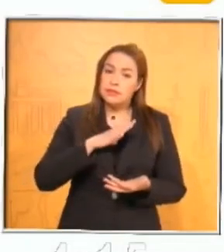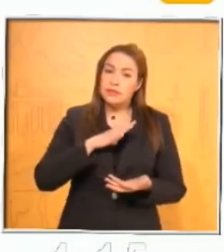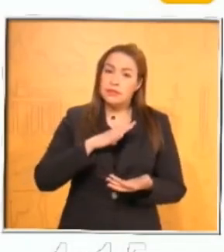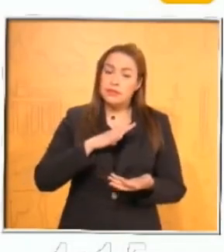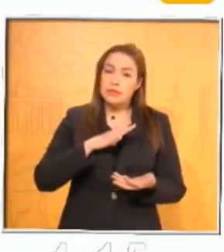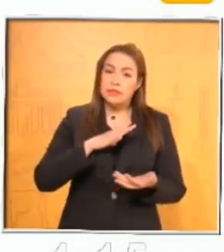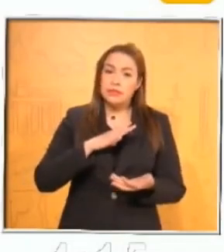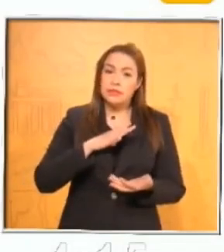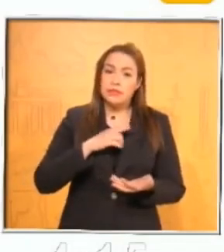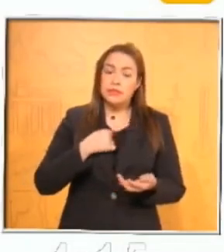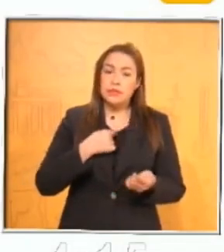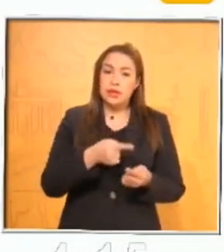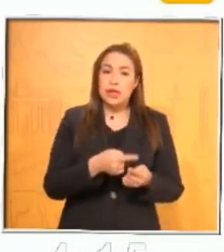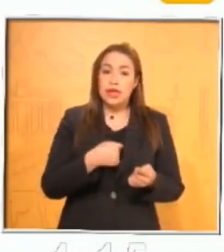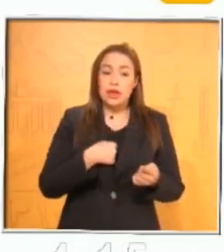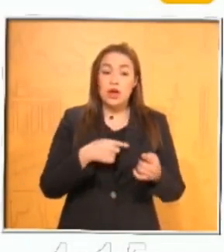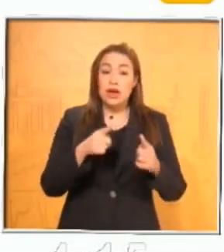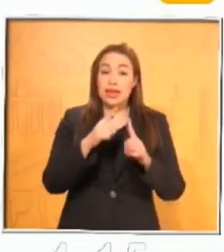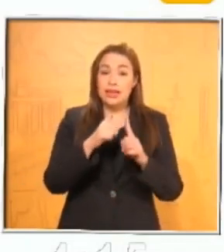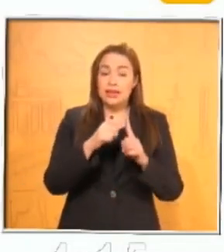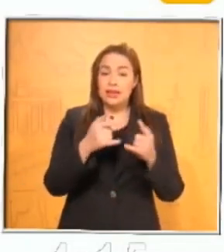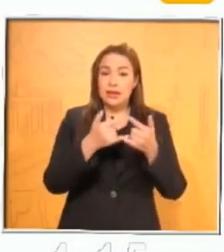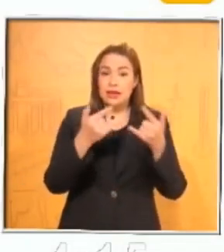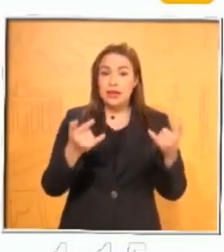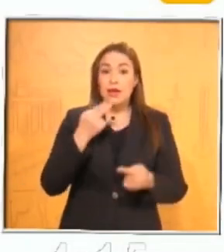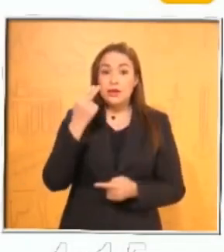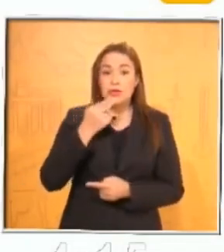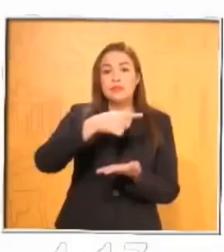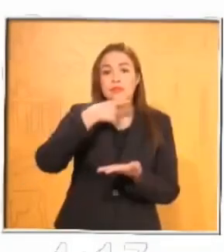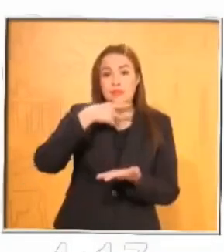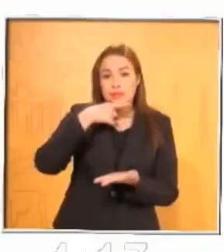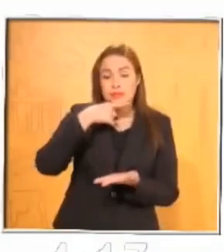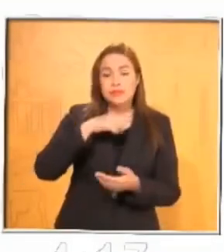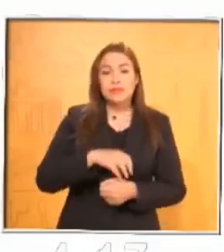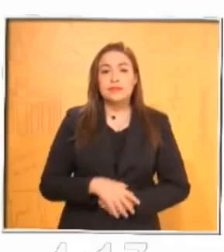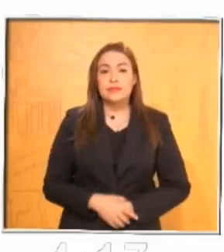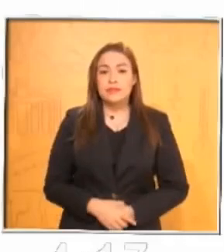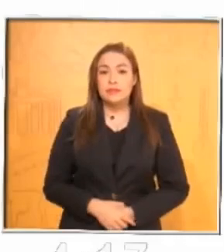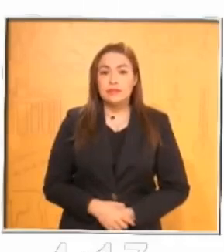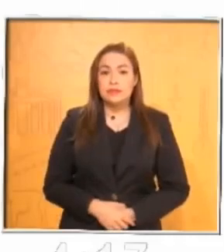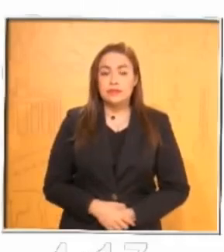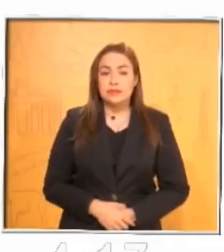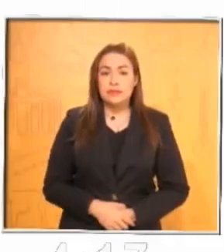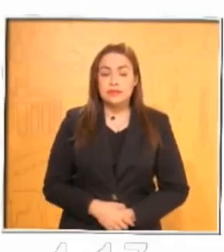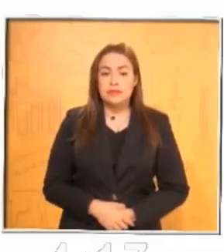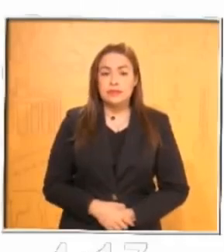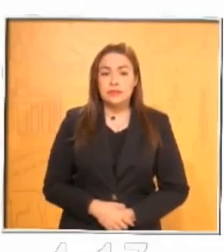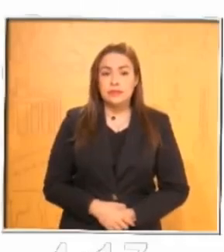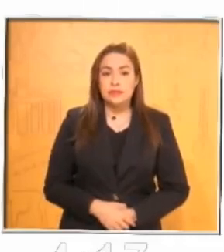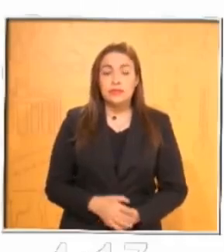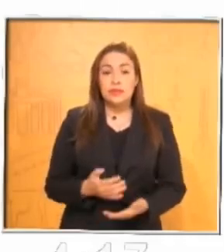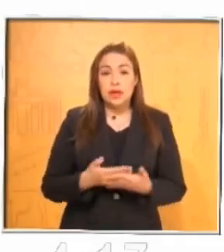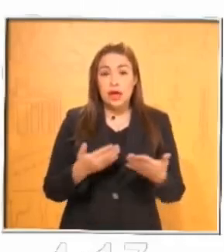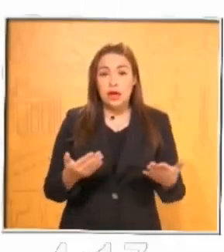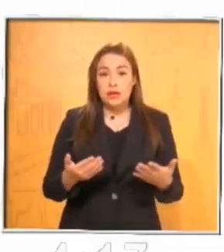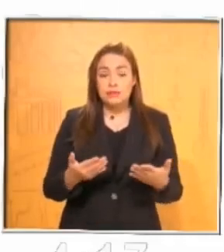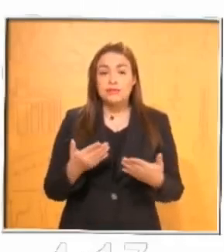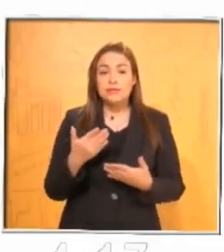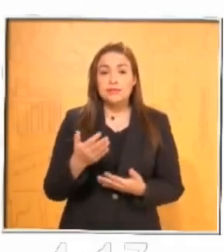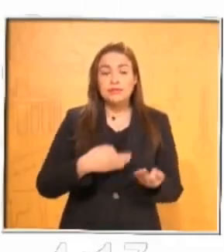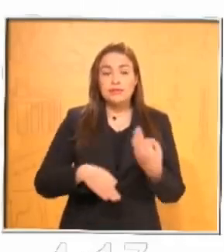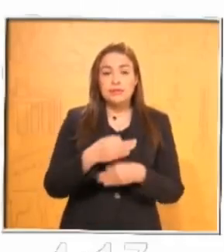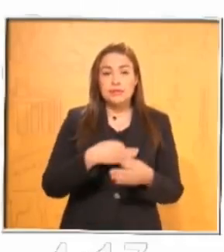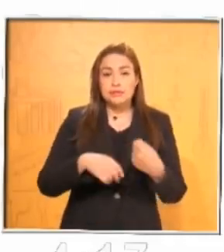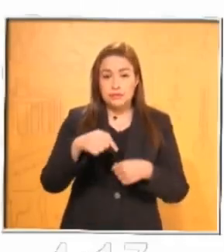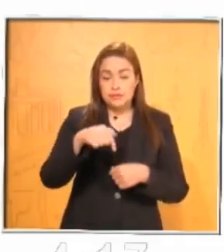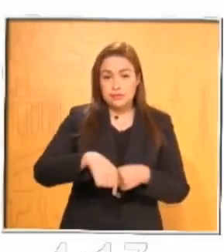practice is read comics to discuss cultural expression. And the final product for this class is holding a